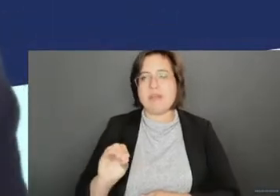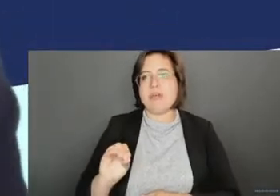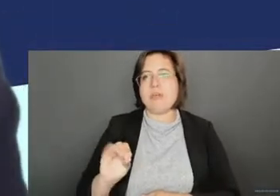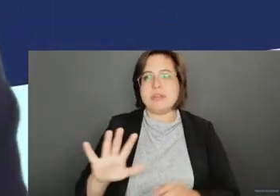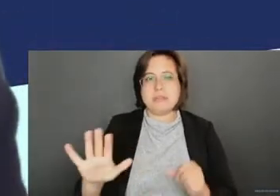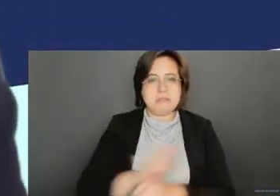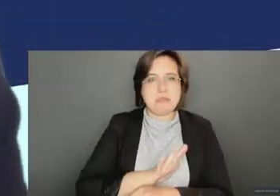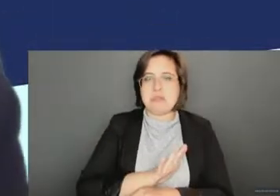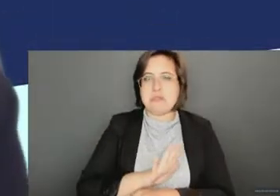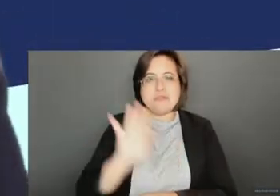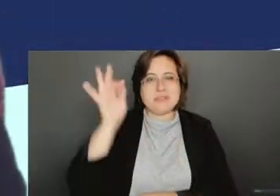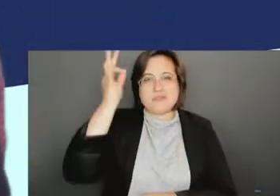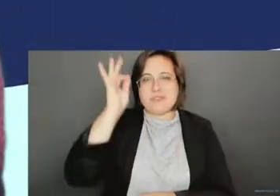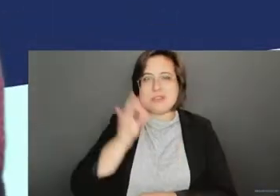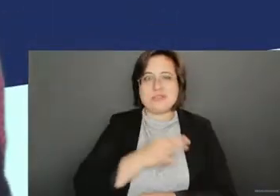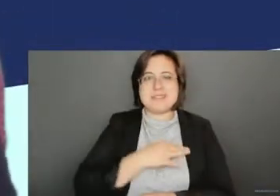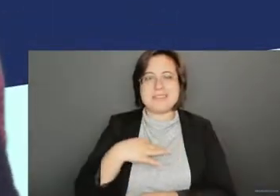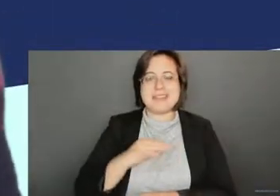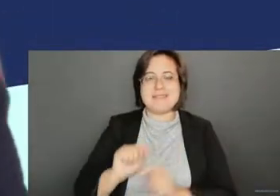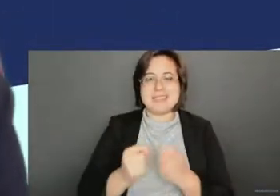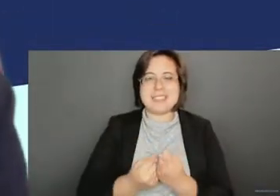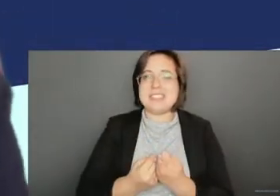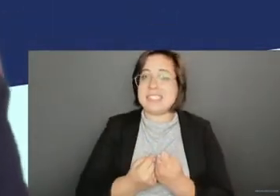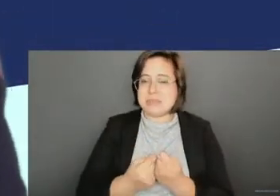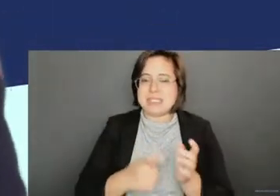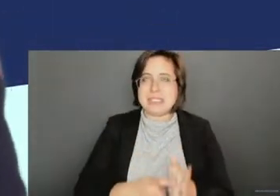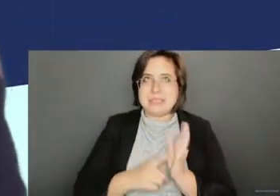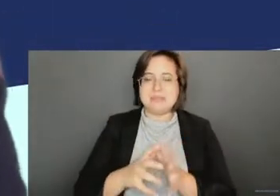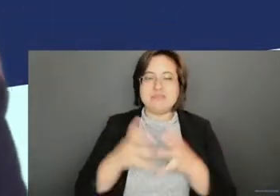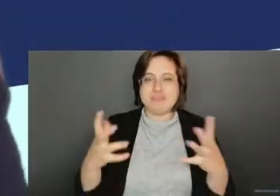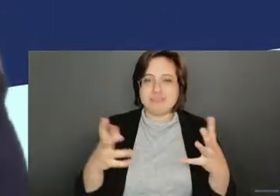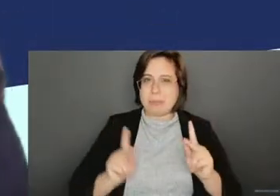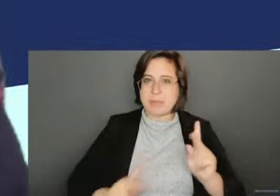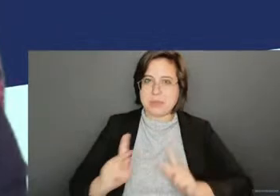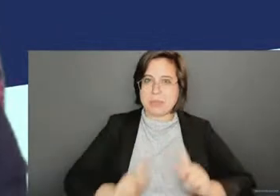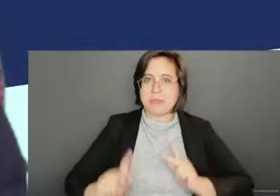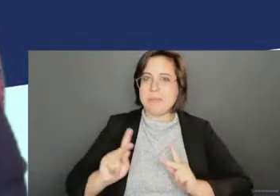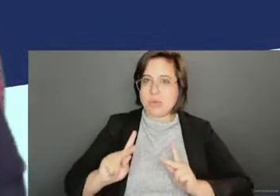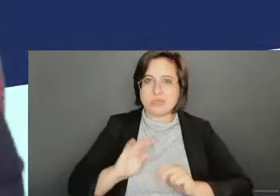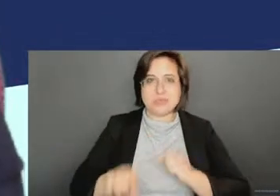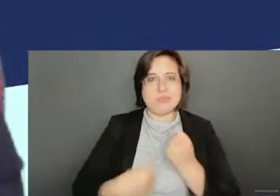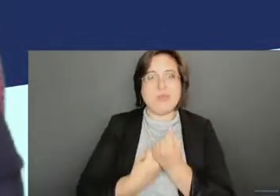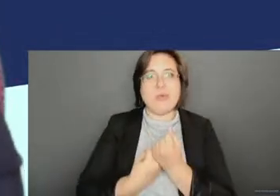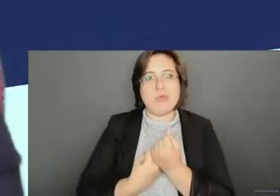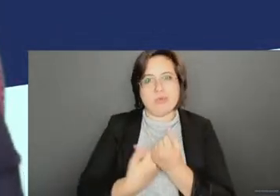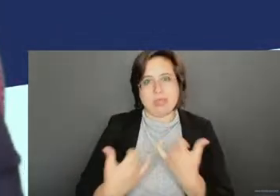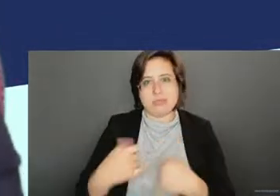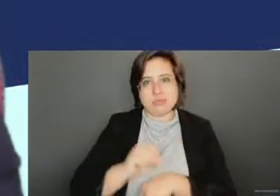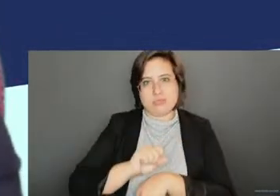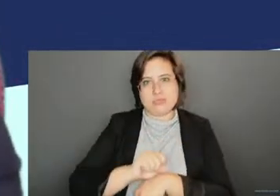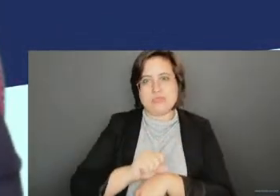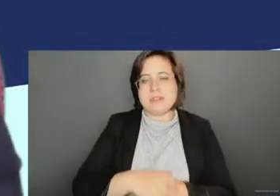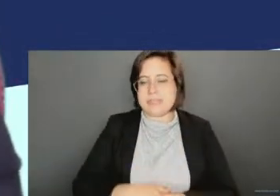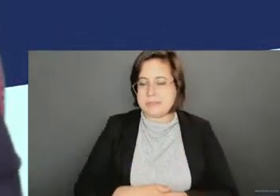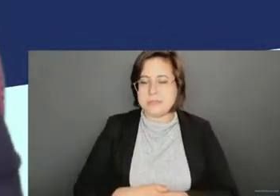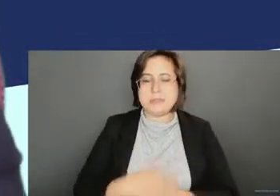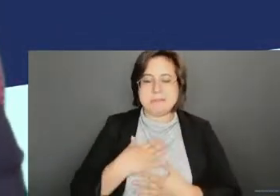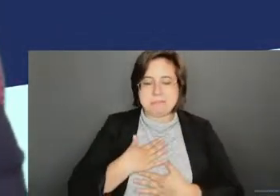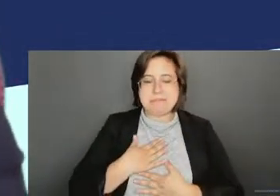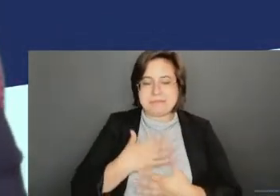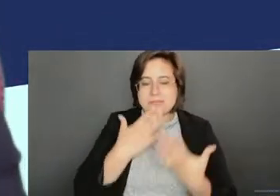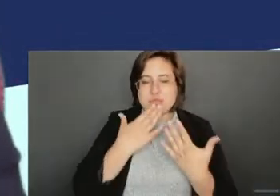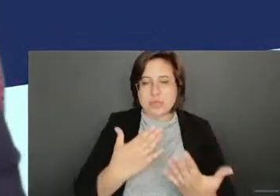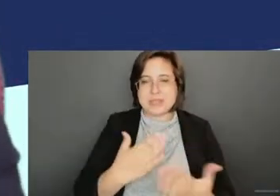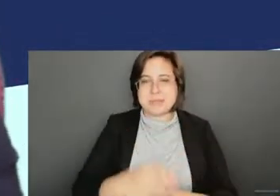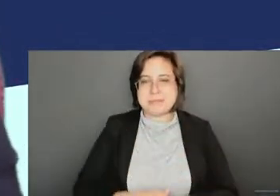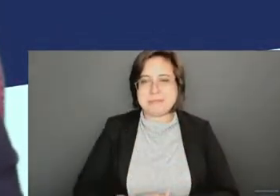federal staff team. It takes so many people, as Dr. Okafor said, to support this work. So there's deep gratitude. Let